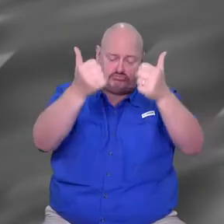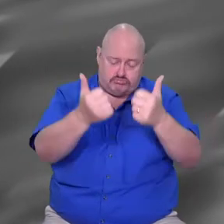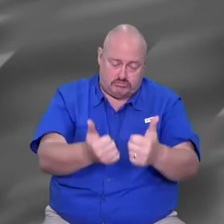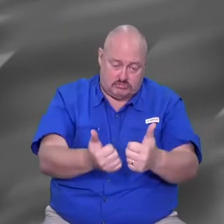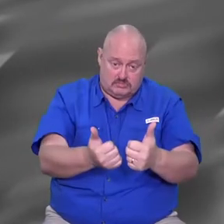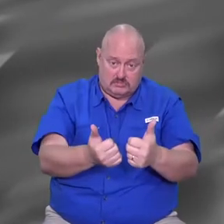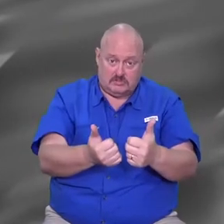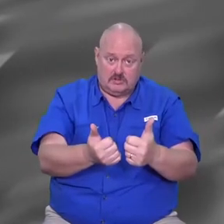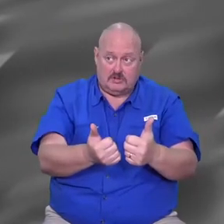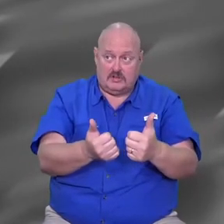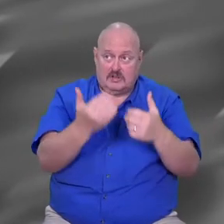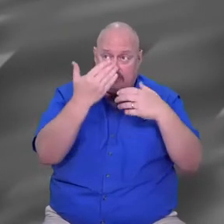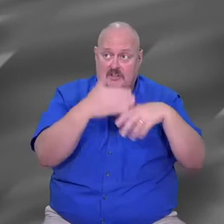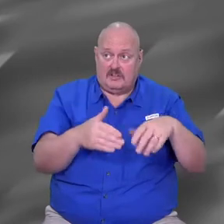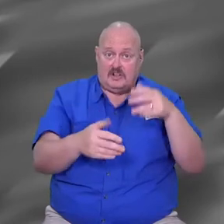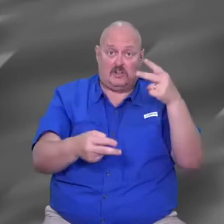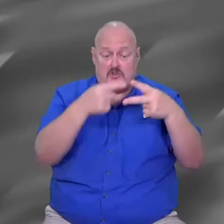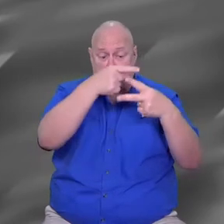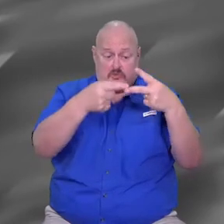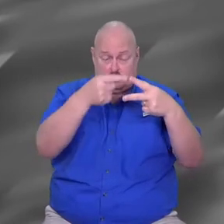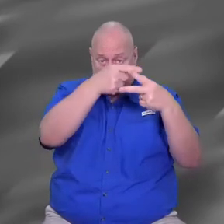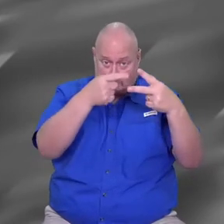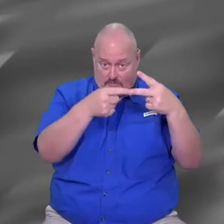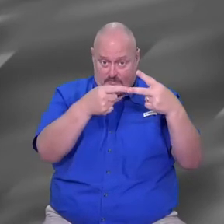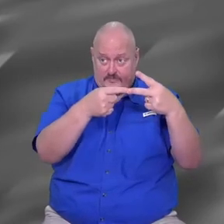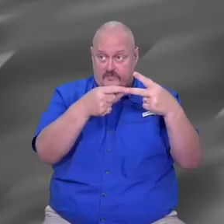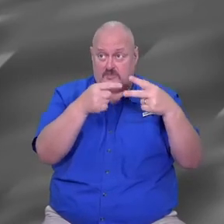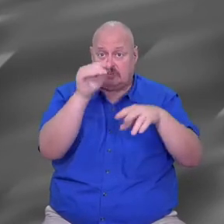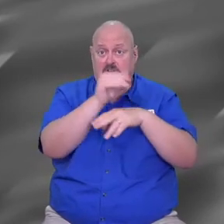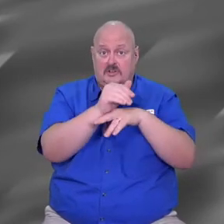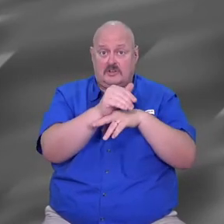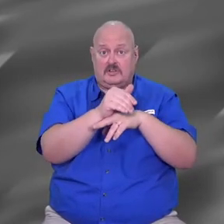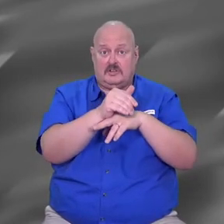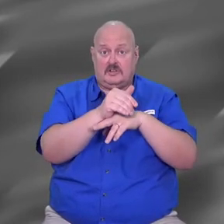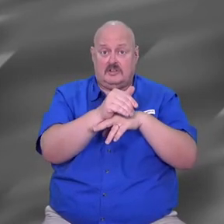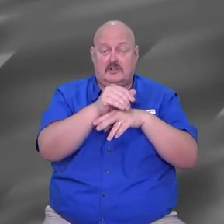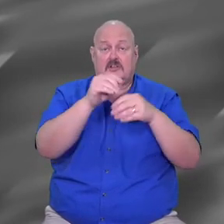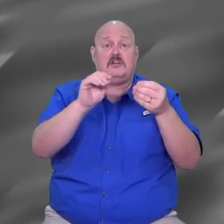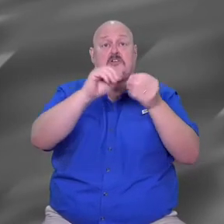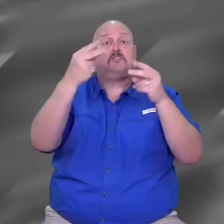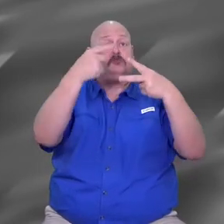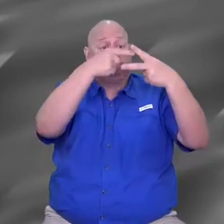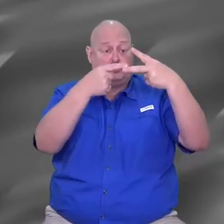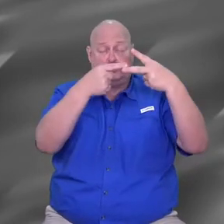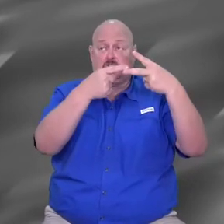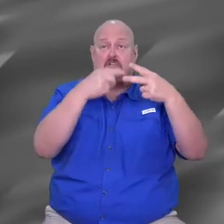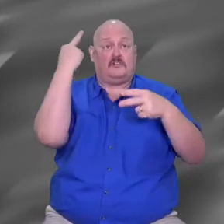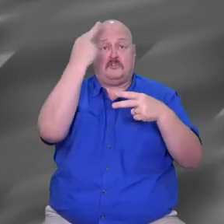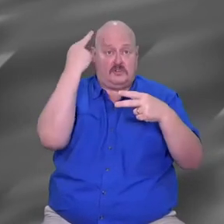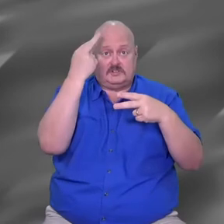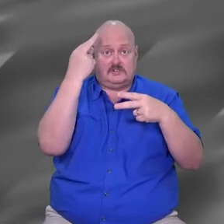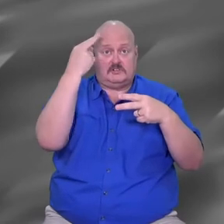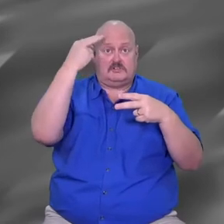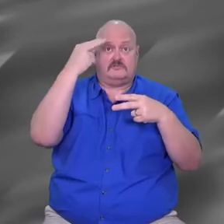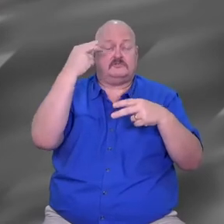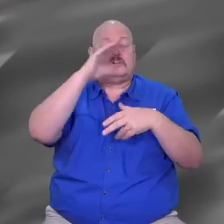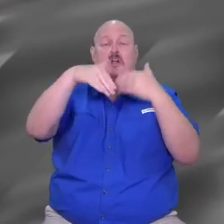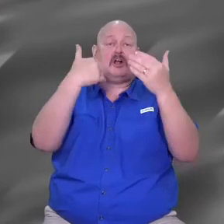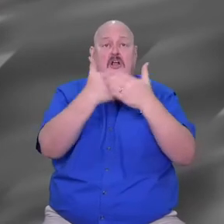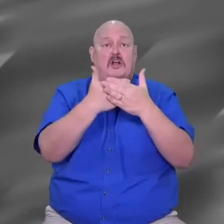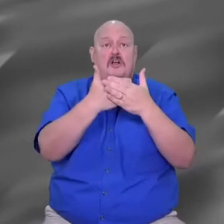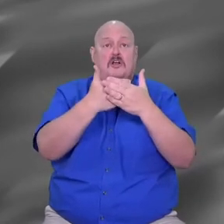unraveled, when you break it down, the two issues we're going to deal with tonight are the primary issues that are at the cause and the root of all